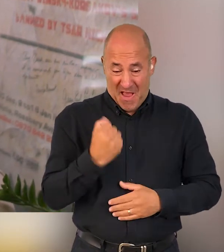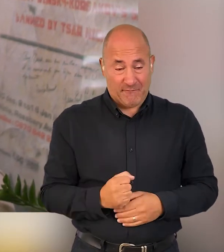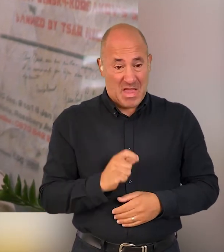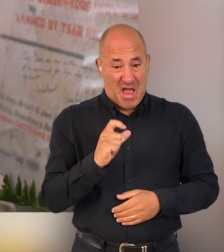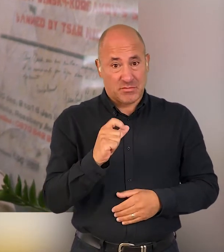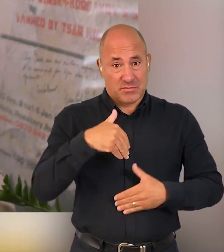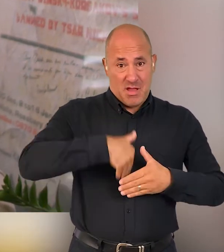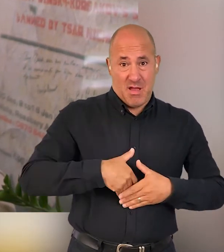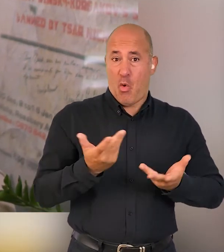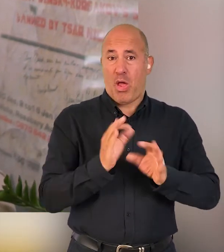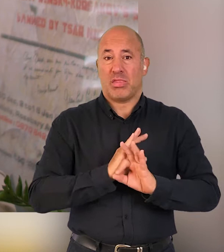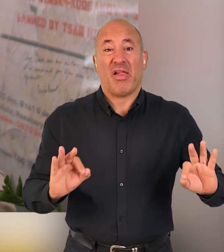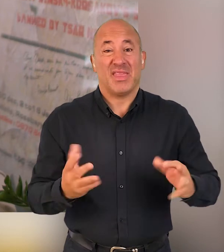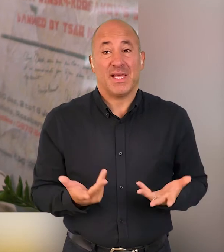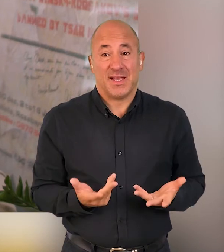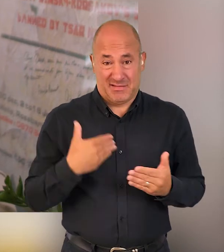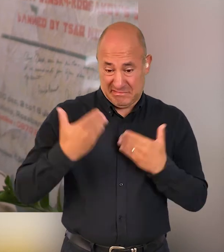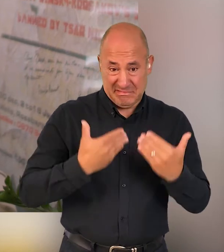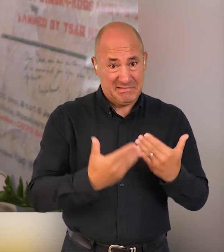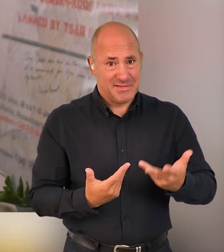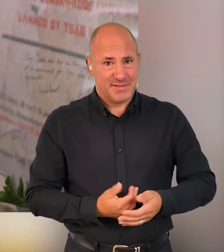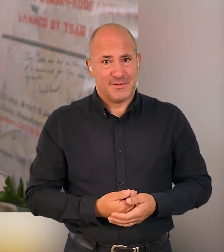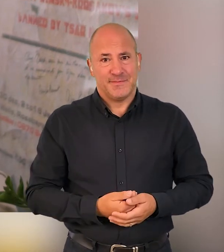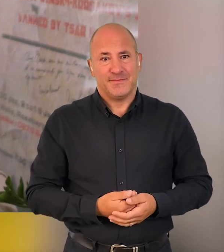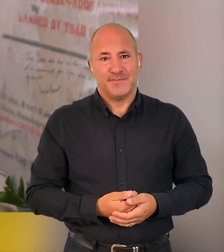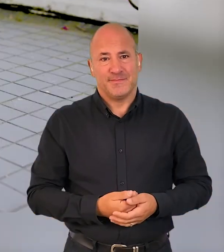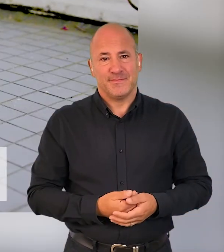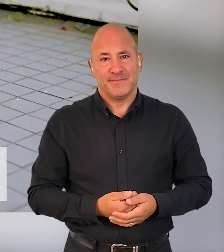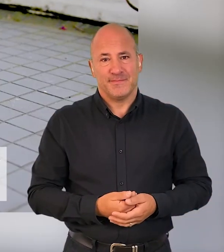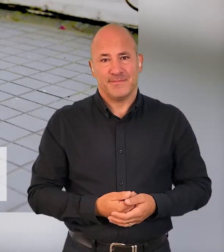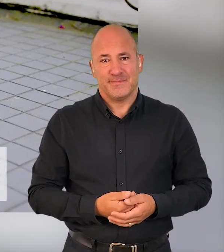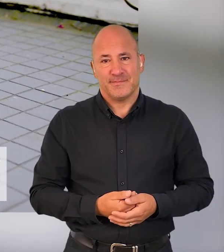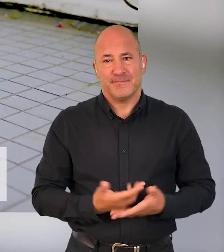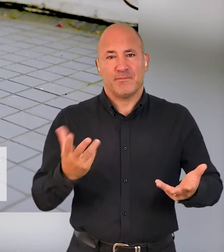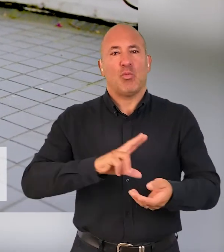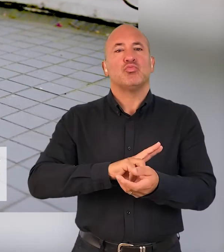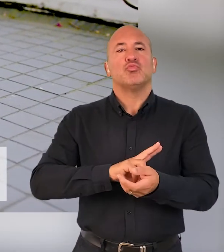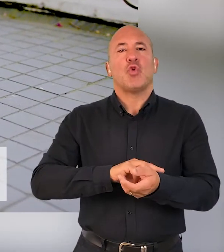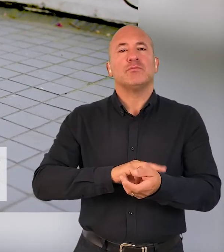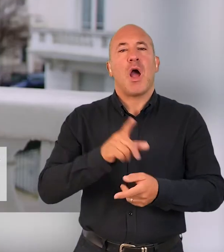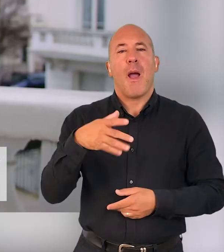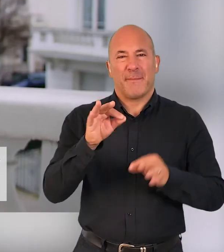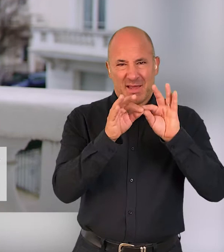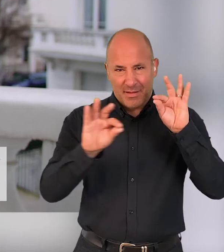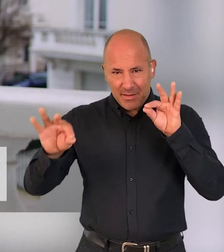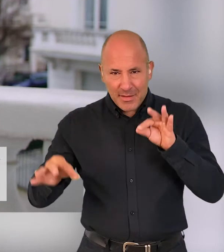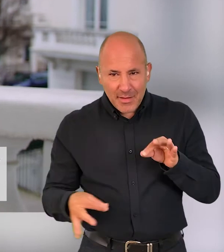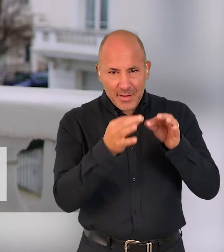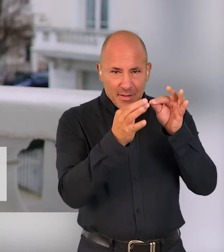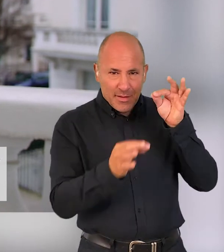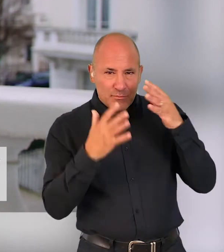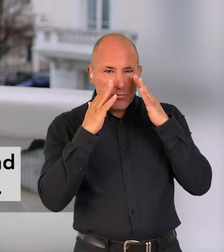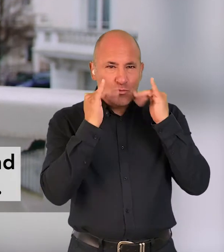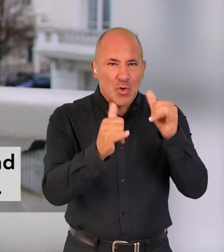whether whatever was inside me was cancerous or not. The doctor that did the colonoscopy and